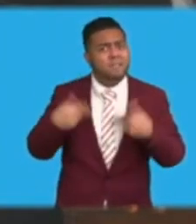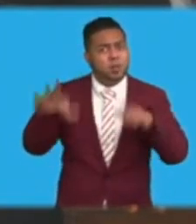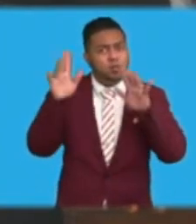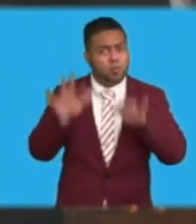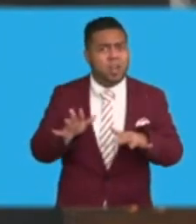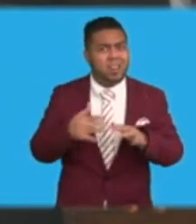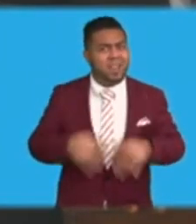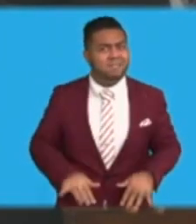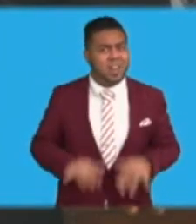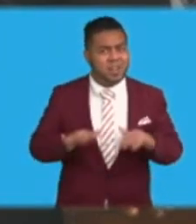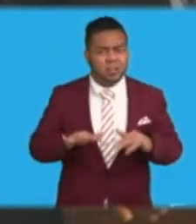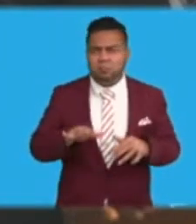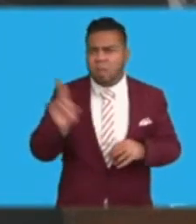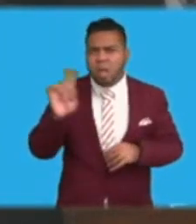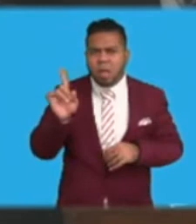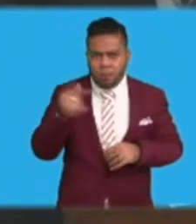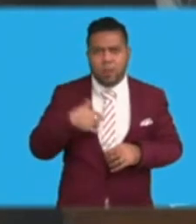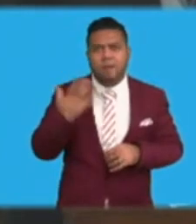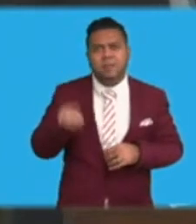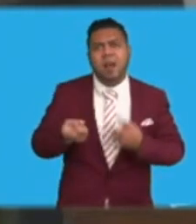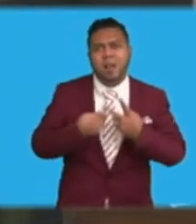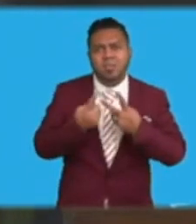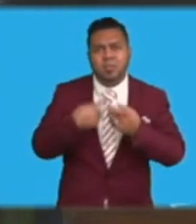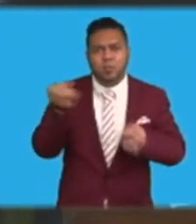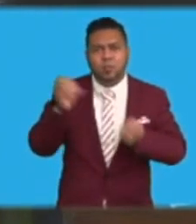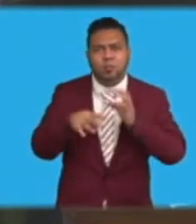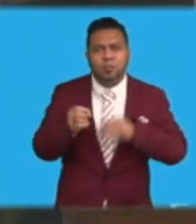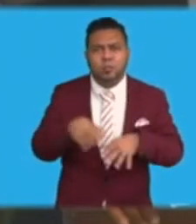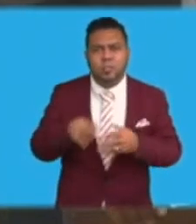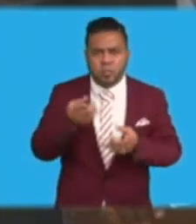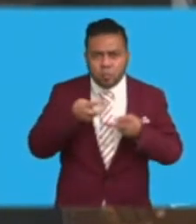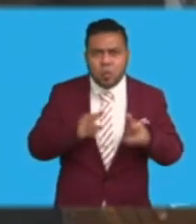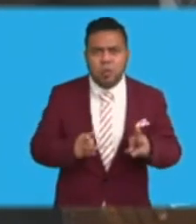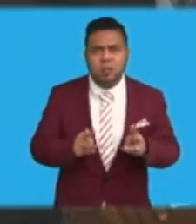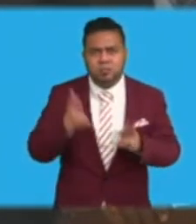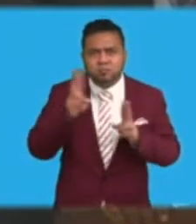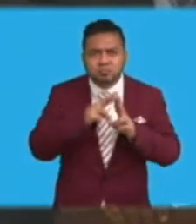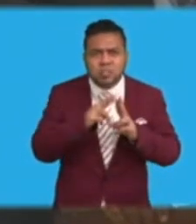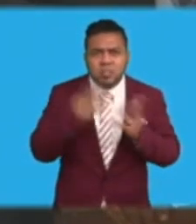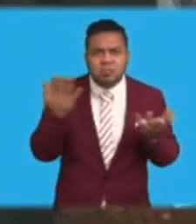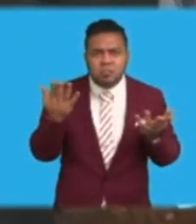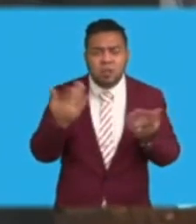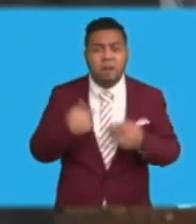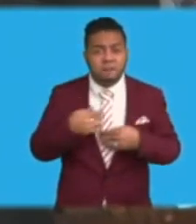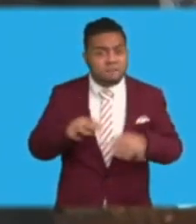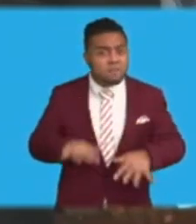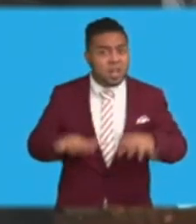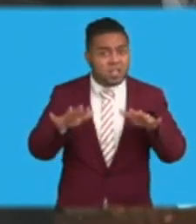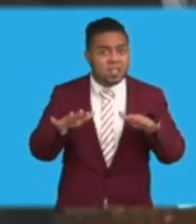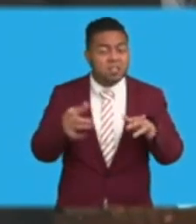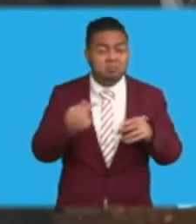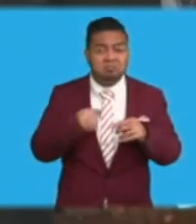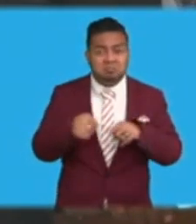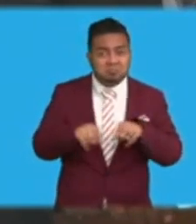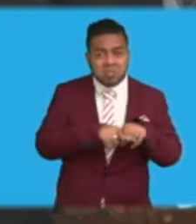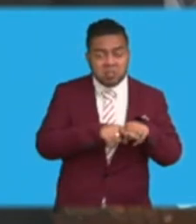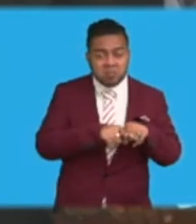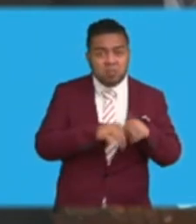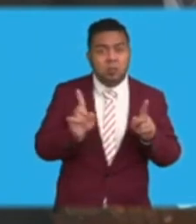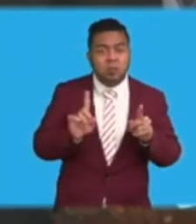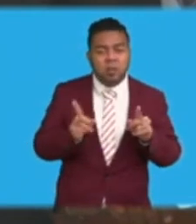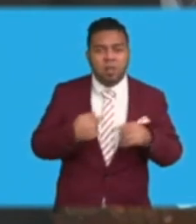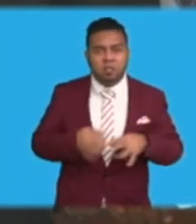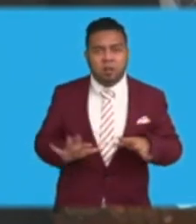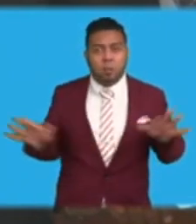other contributing factors, Madam Speaker. Madam Speaker, flooding in simple terms refers to overflow